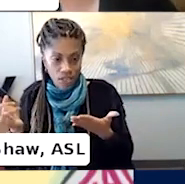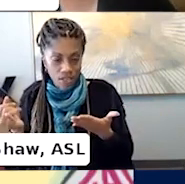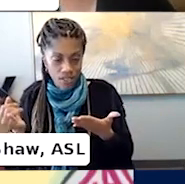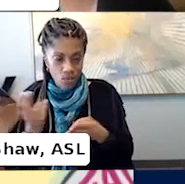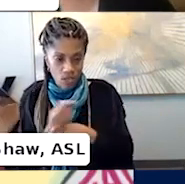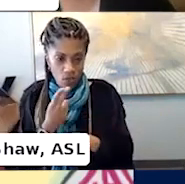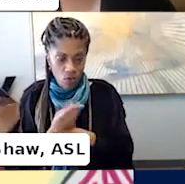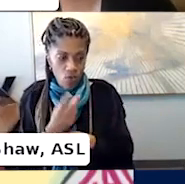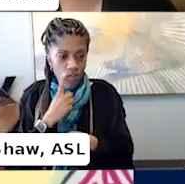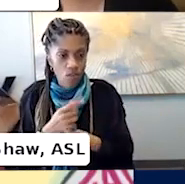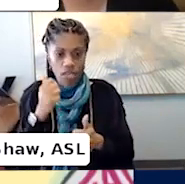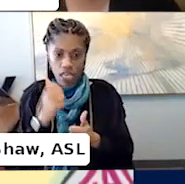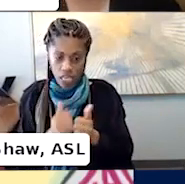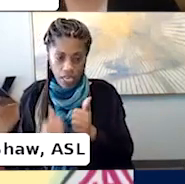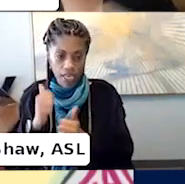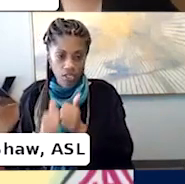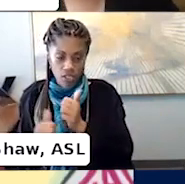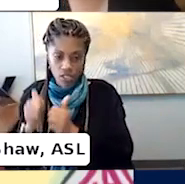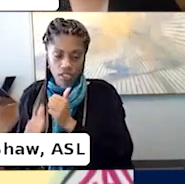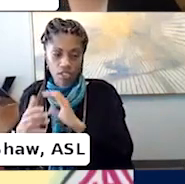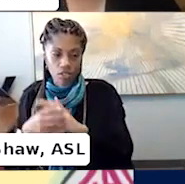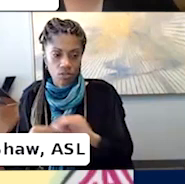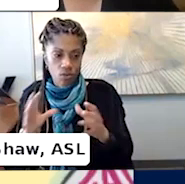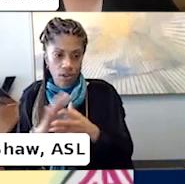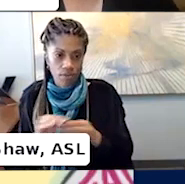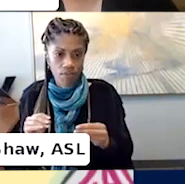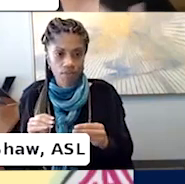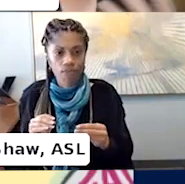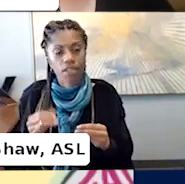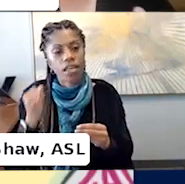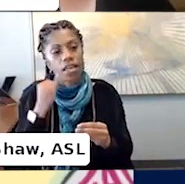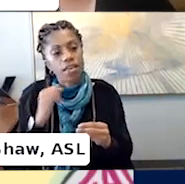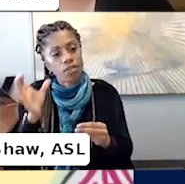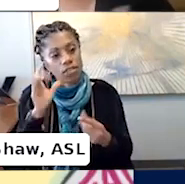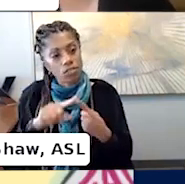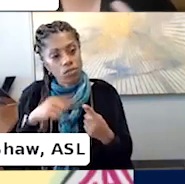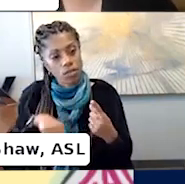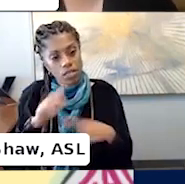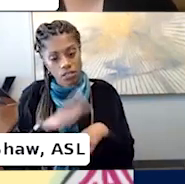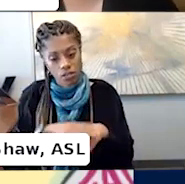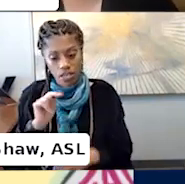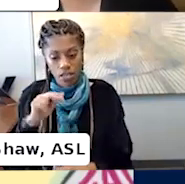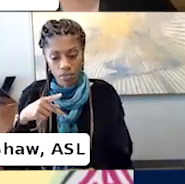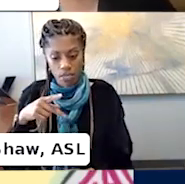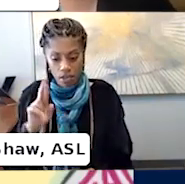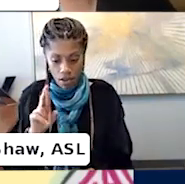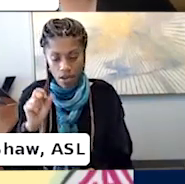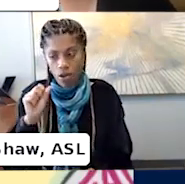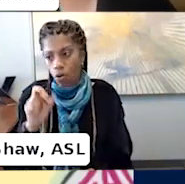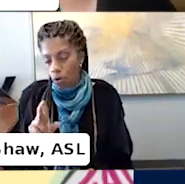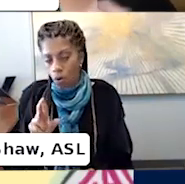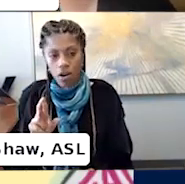of these stories that you've heard from StoryCorps, if you listen to us on NPR, if you listen to our podcast, if you watch any of our